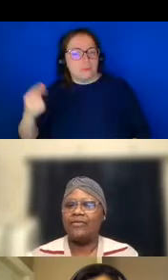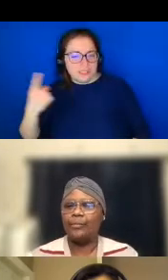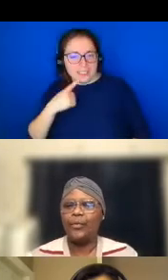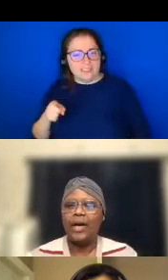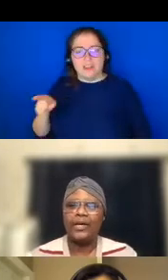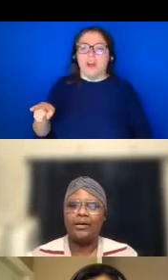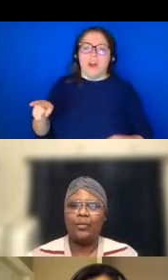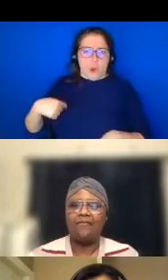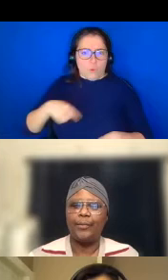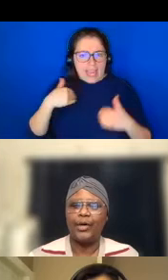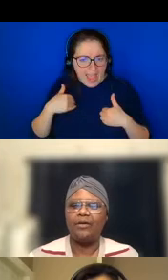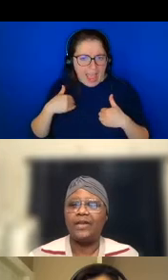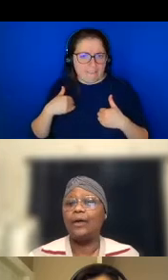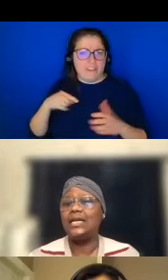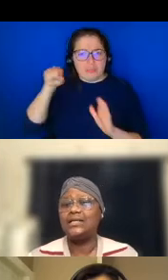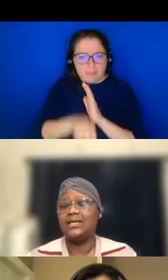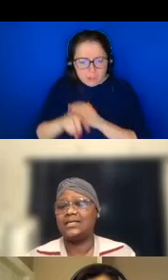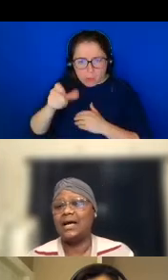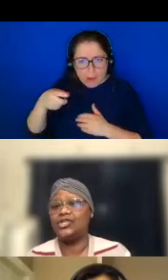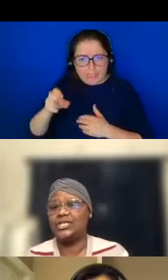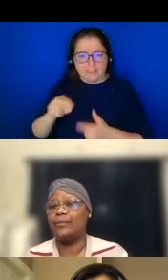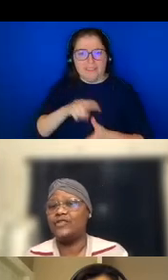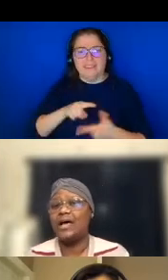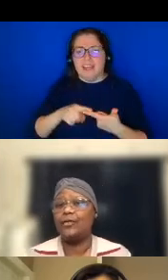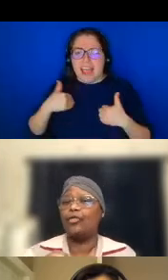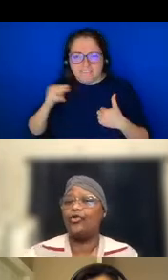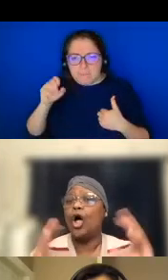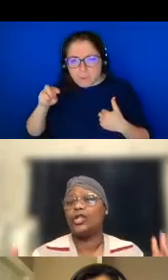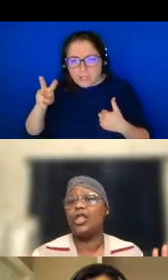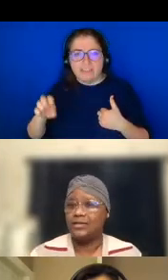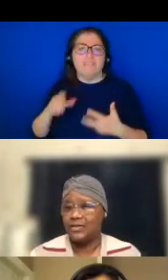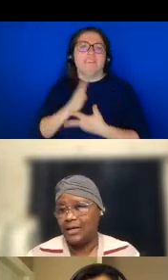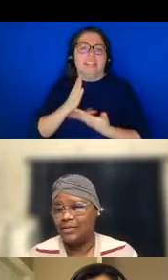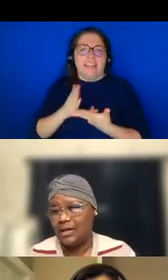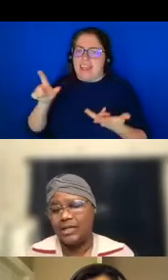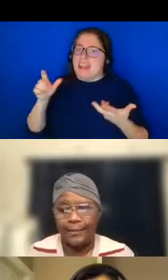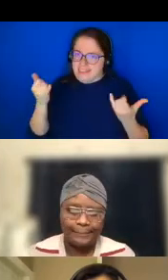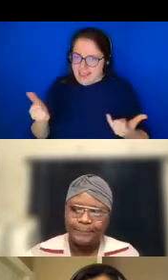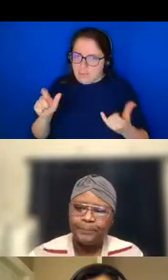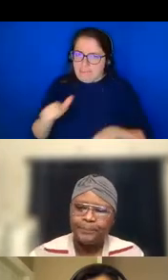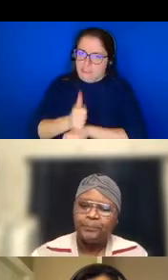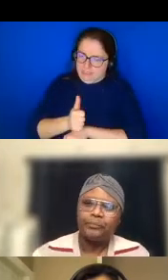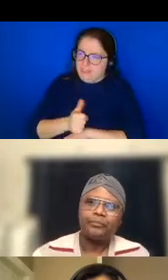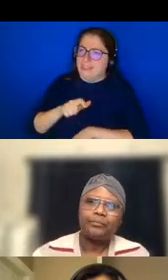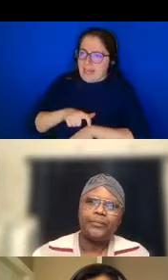we have the murder weapon, we have a motive, now we need to establish a time of death, although all the clocks are saying the same time.